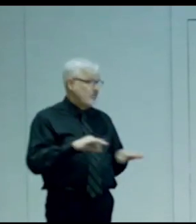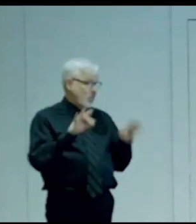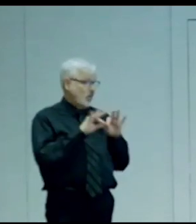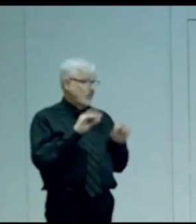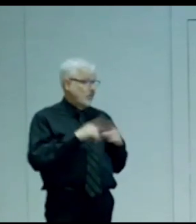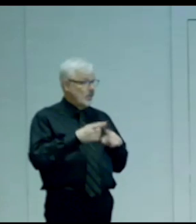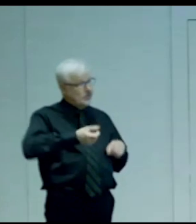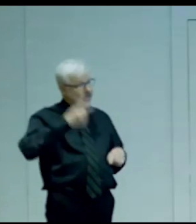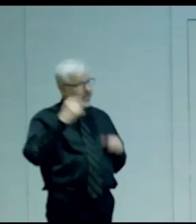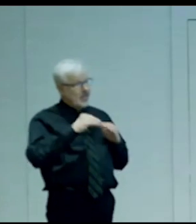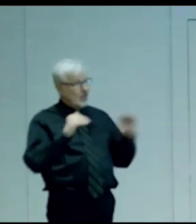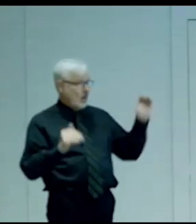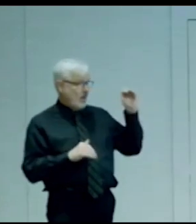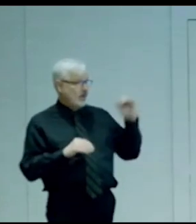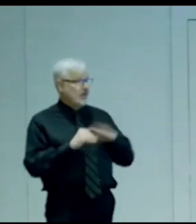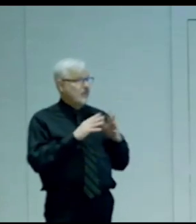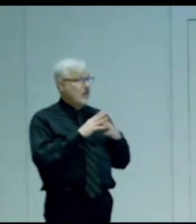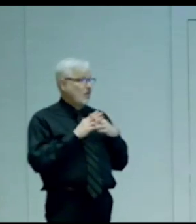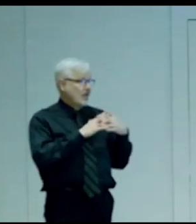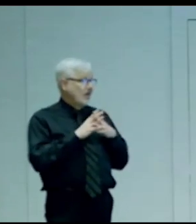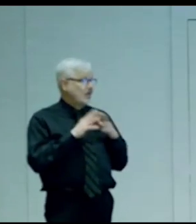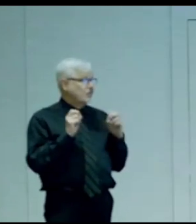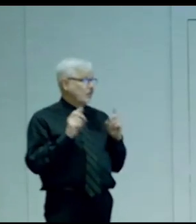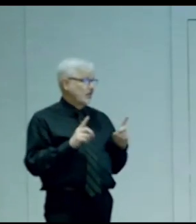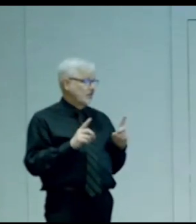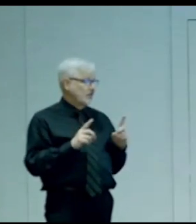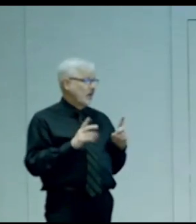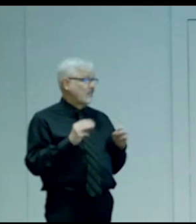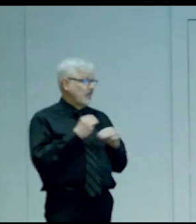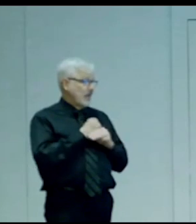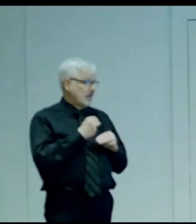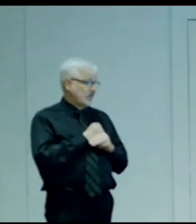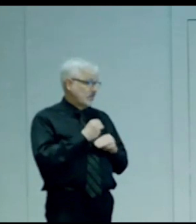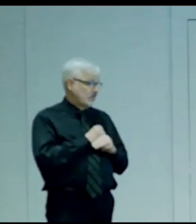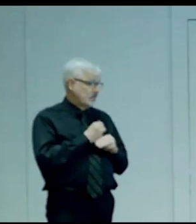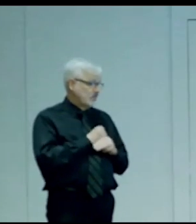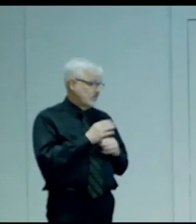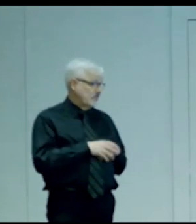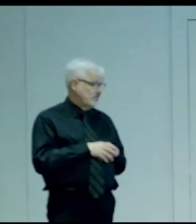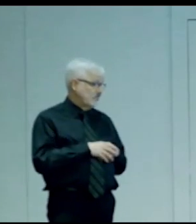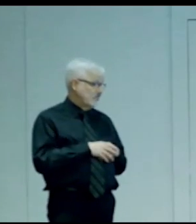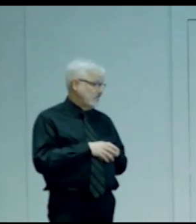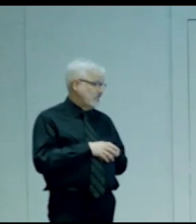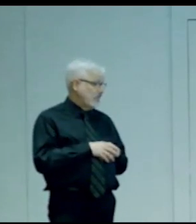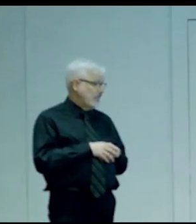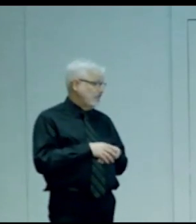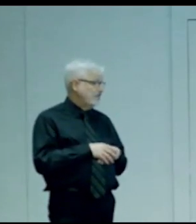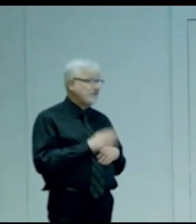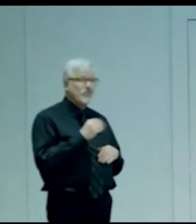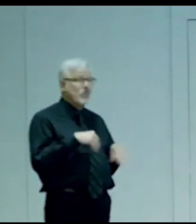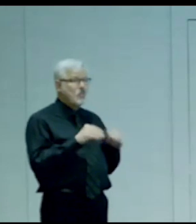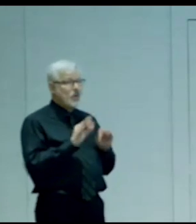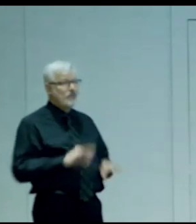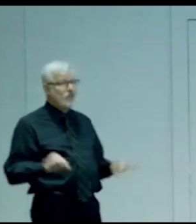understanding inequality in American education in mathematics. And I think, no, there is no more important issue